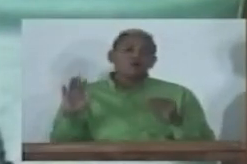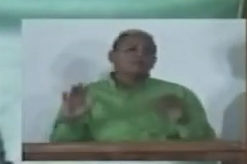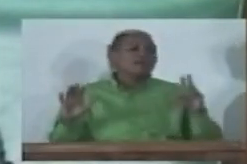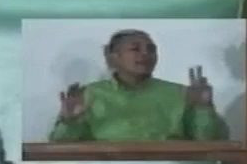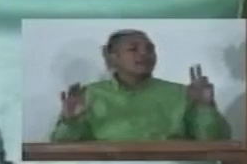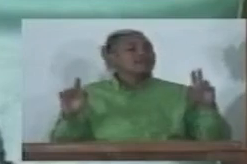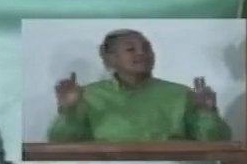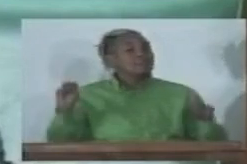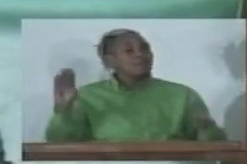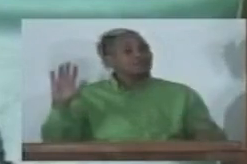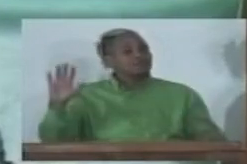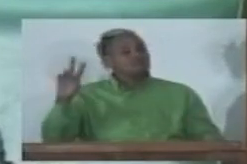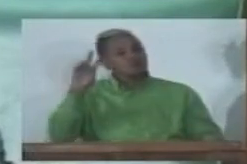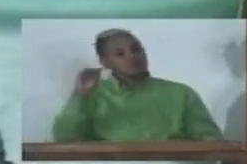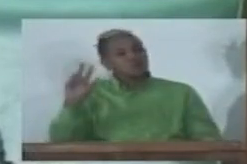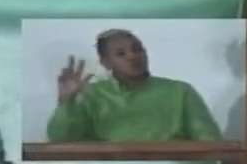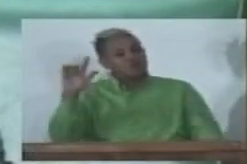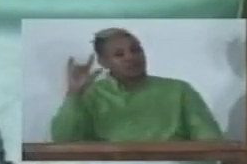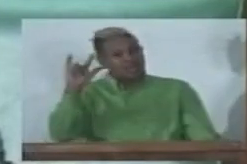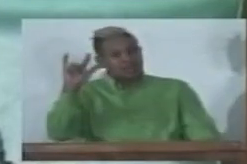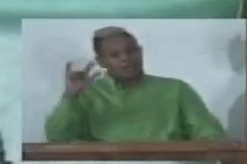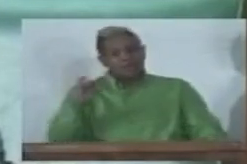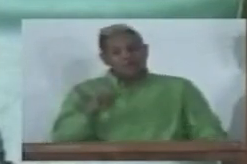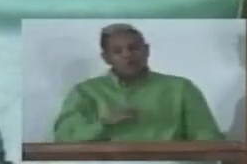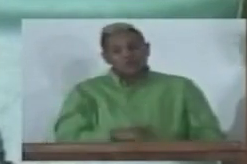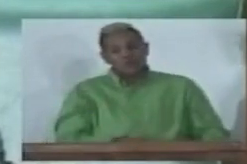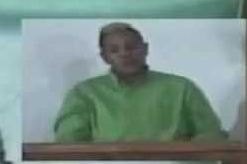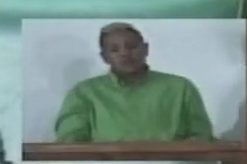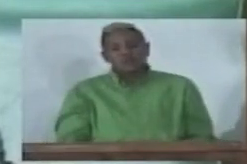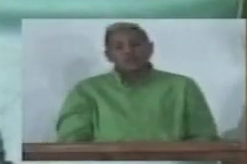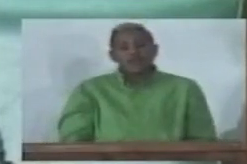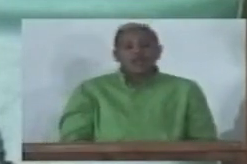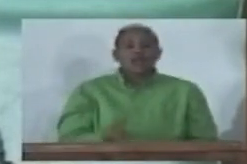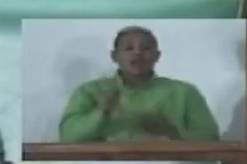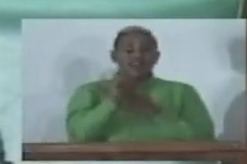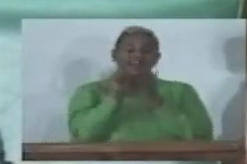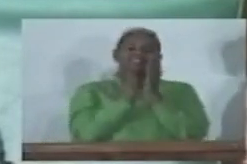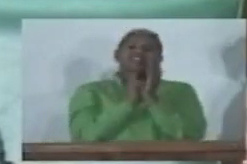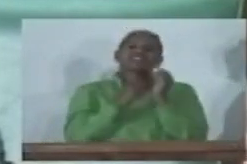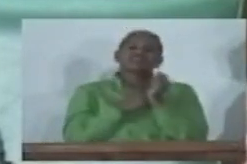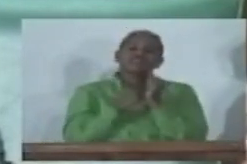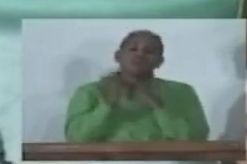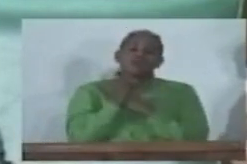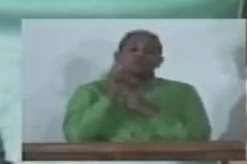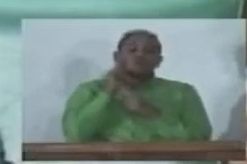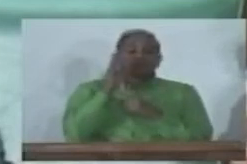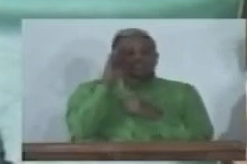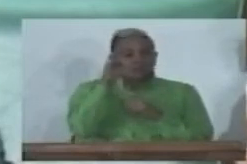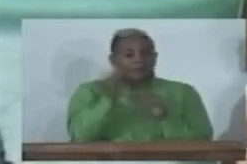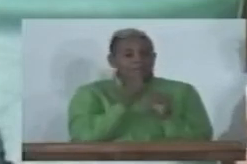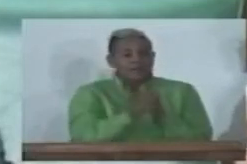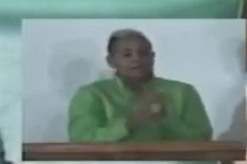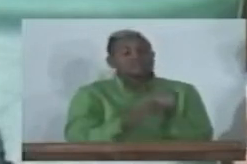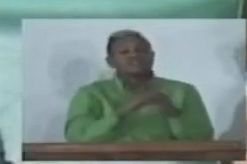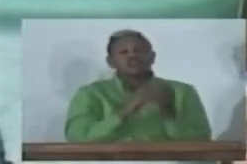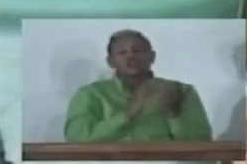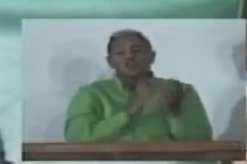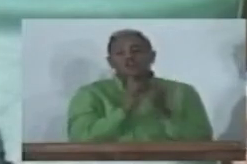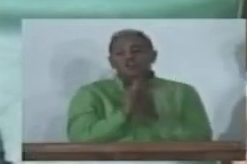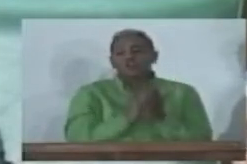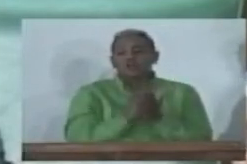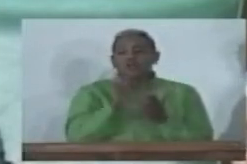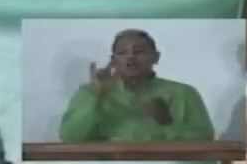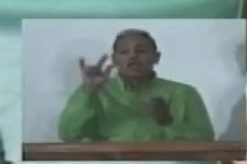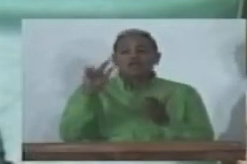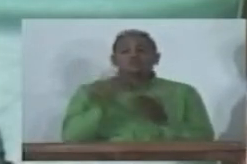2003, a legislative framework was created by passage into law of the Airports